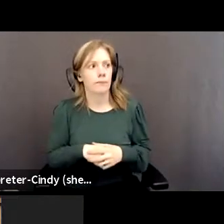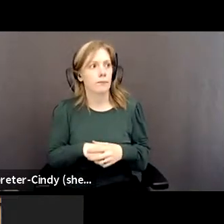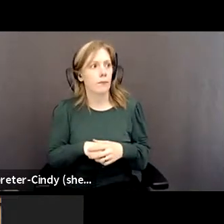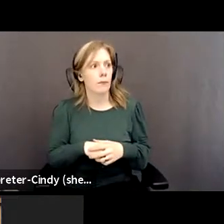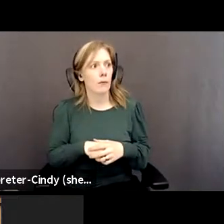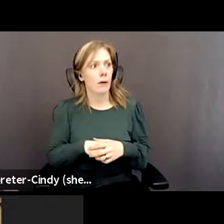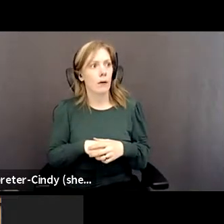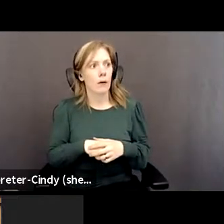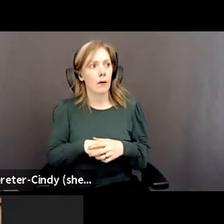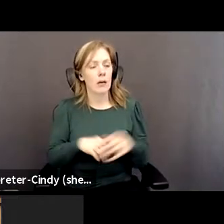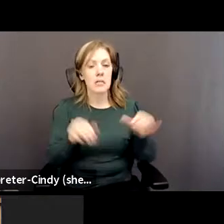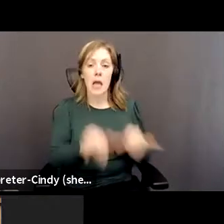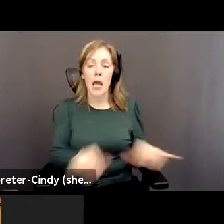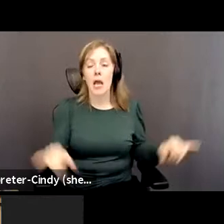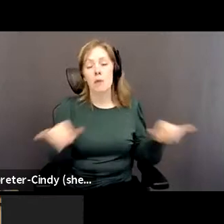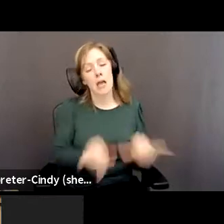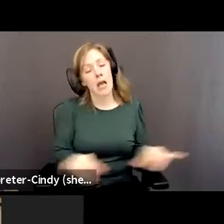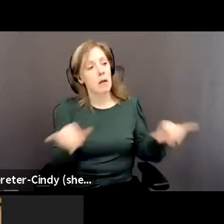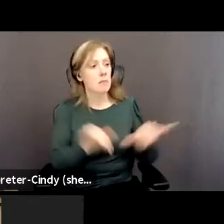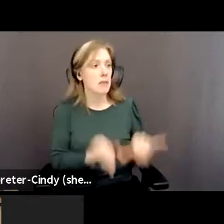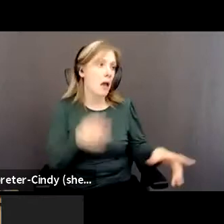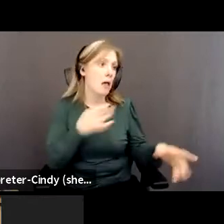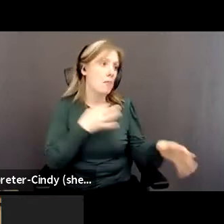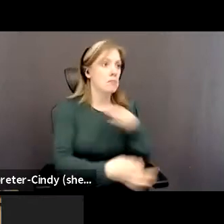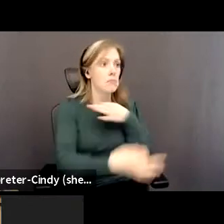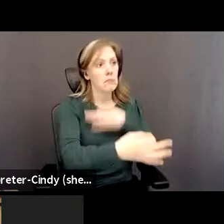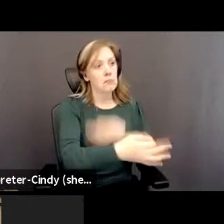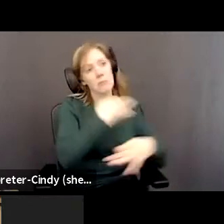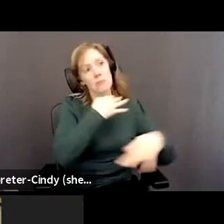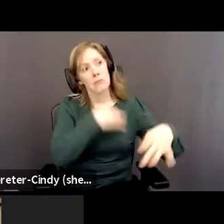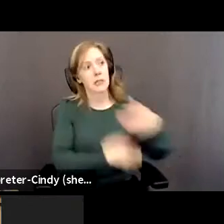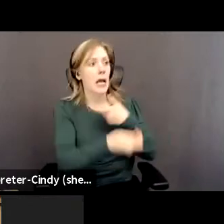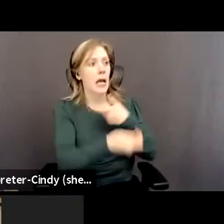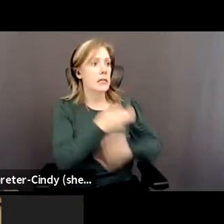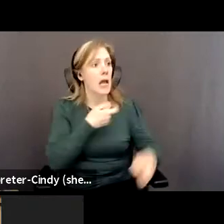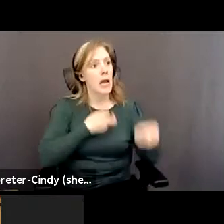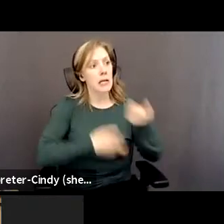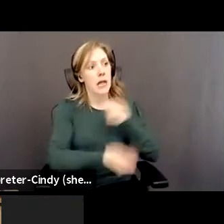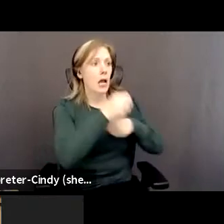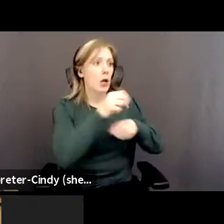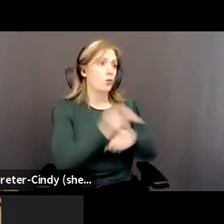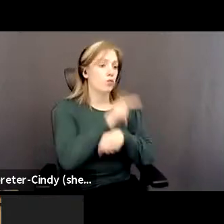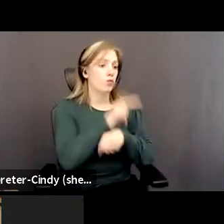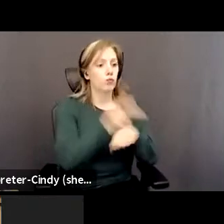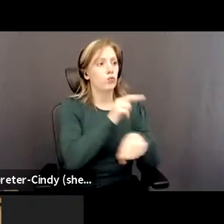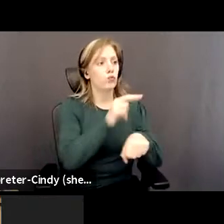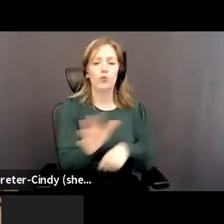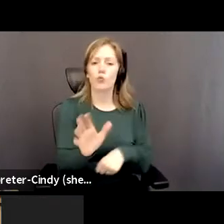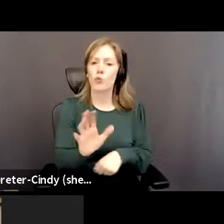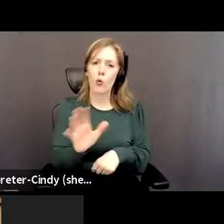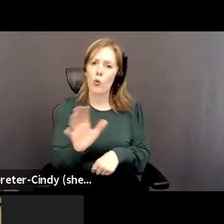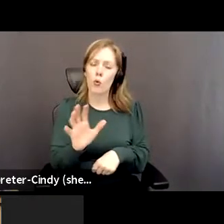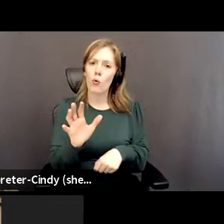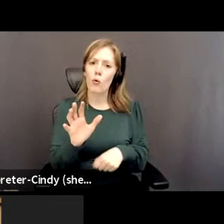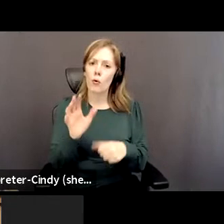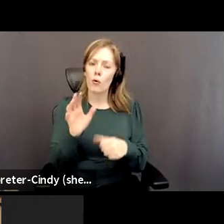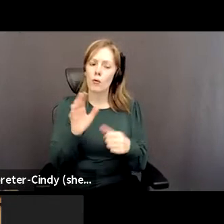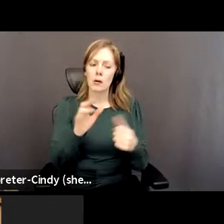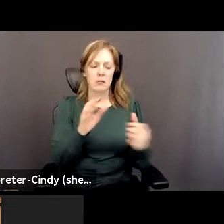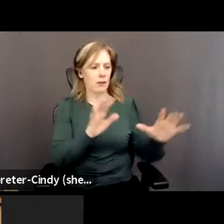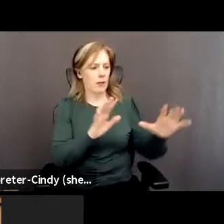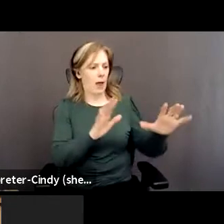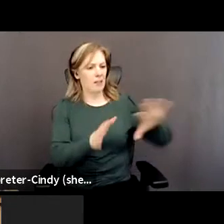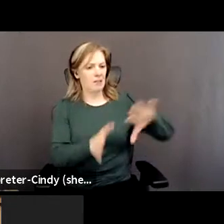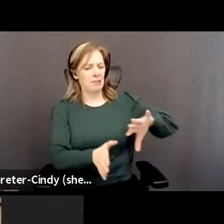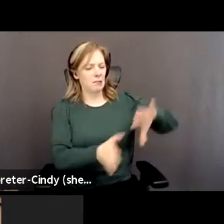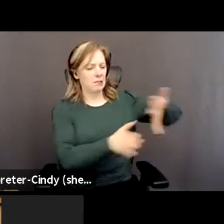in that sort of like transactional of like, you know, like I'm just going to be taking the resources. how do we want to relate differently in our workplace? How do